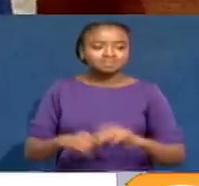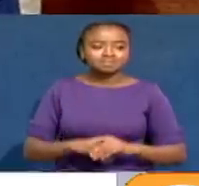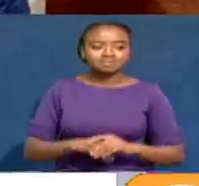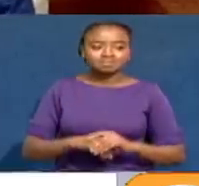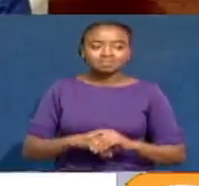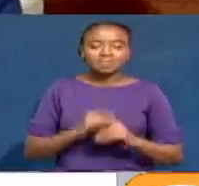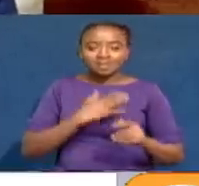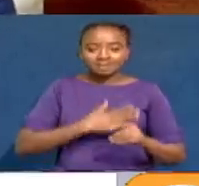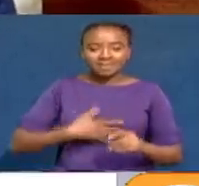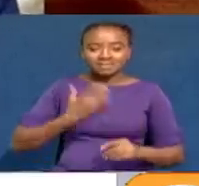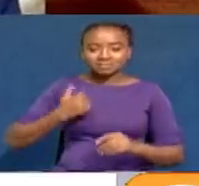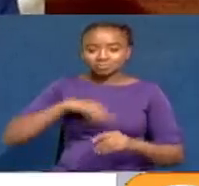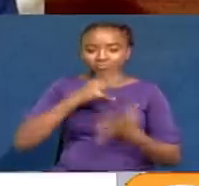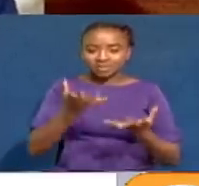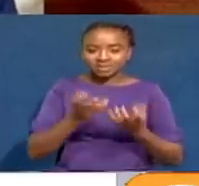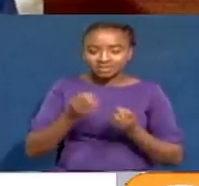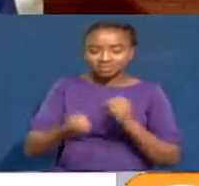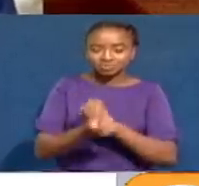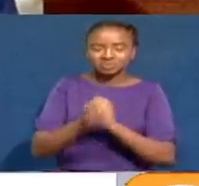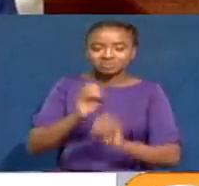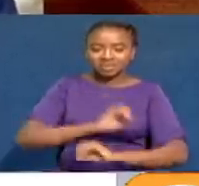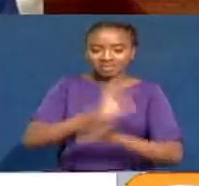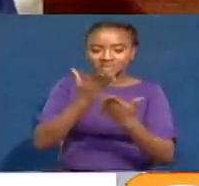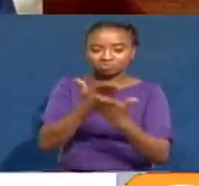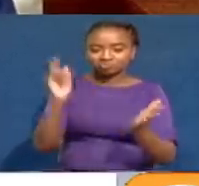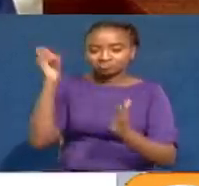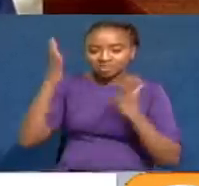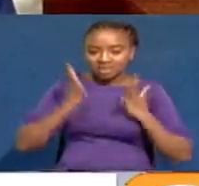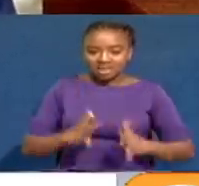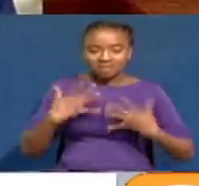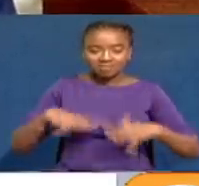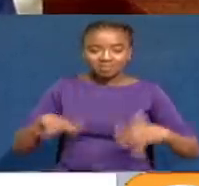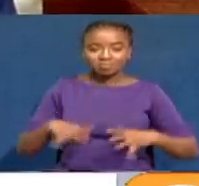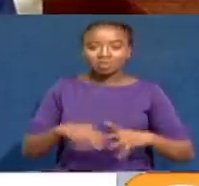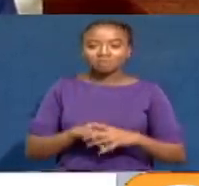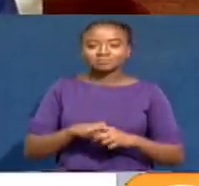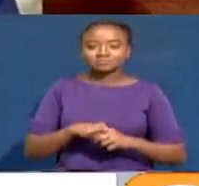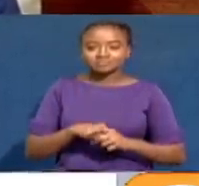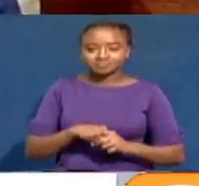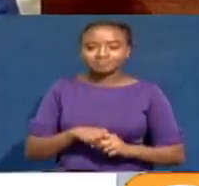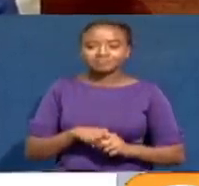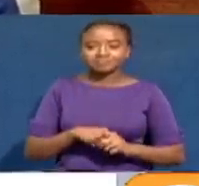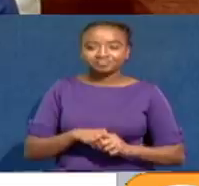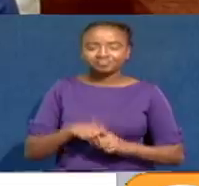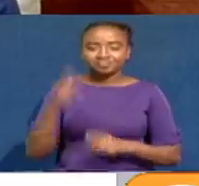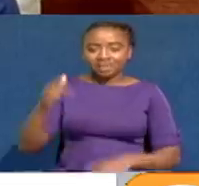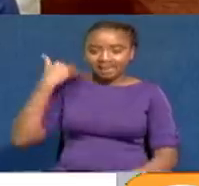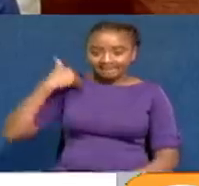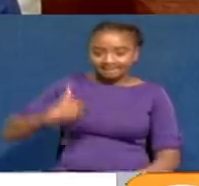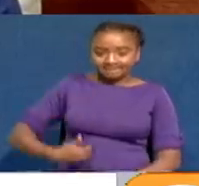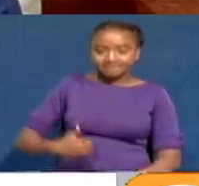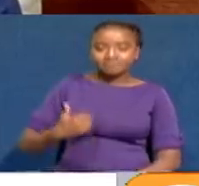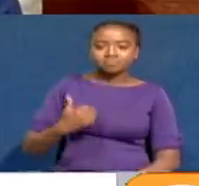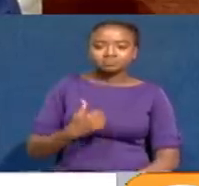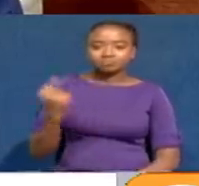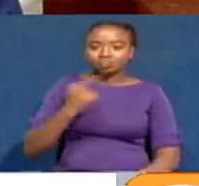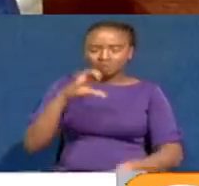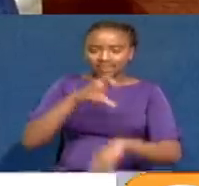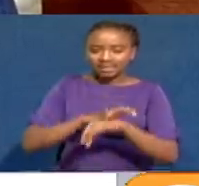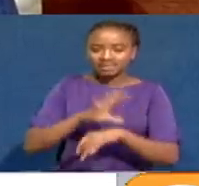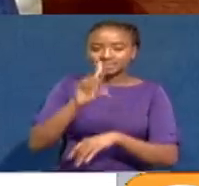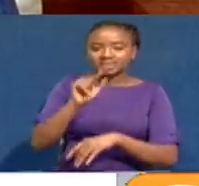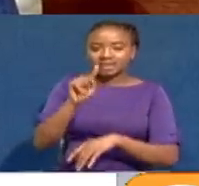us be very clear to the Kenyan people. Let us be honest for the first time. I have only given the data about